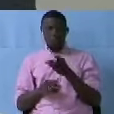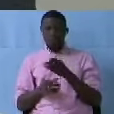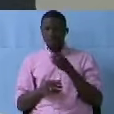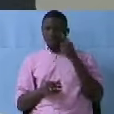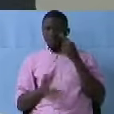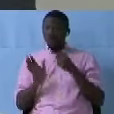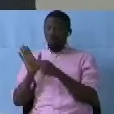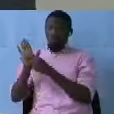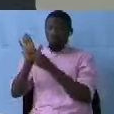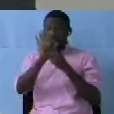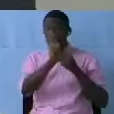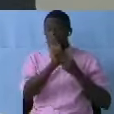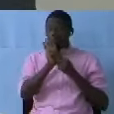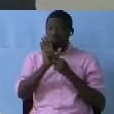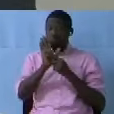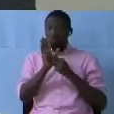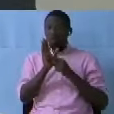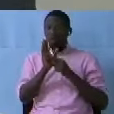publicly